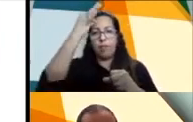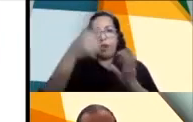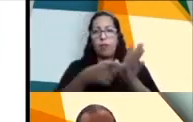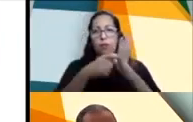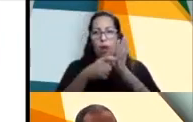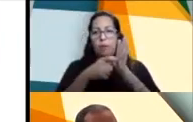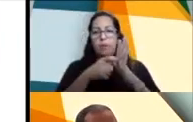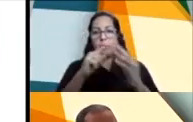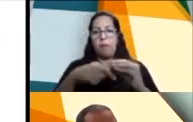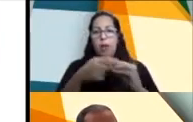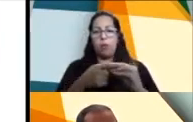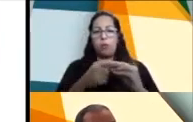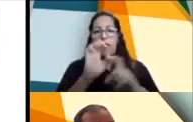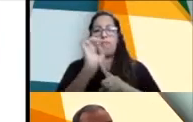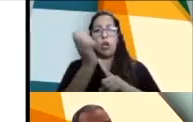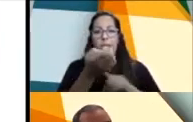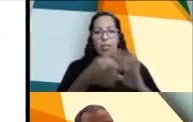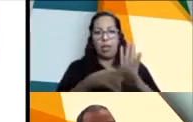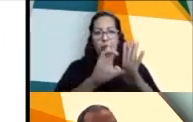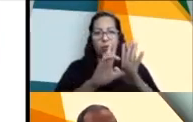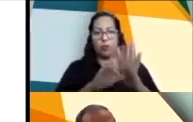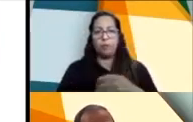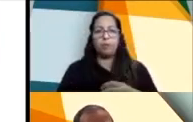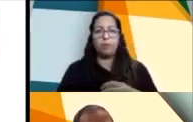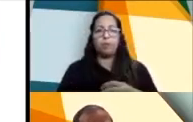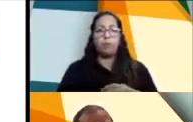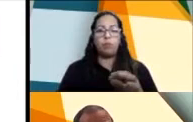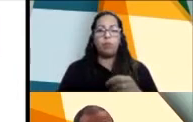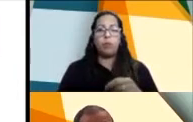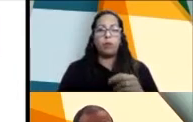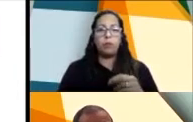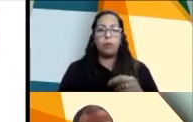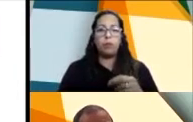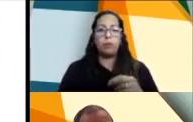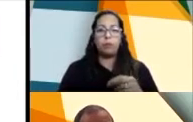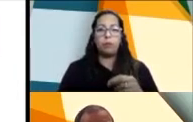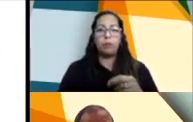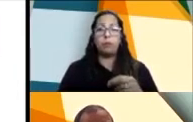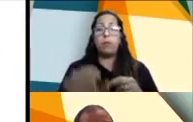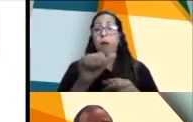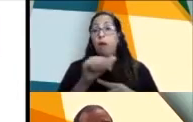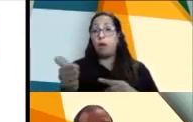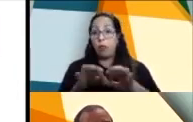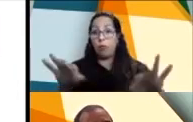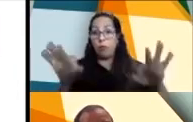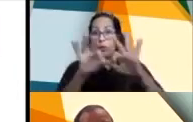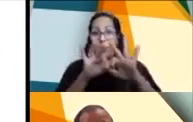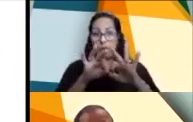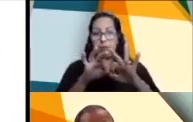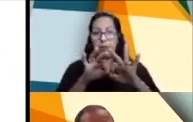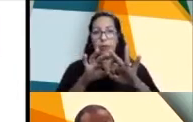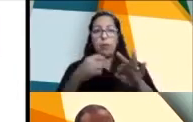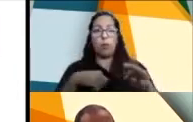of environmental review requirements. Another aspect, important aspect, is that we have